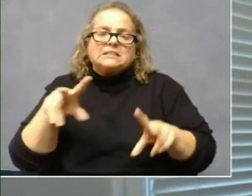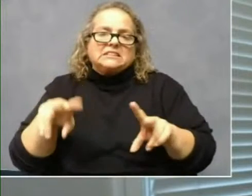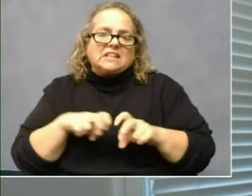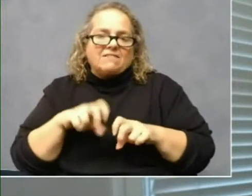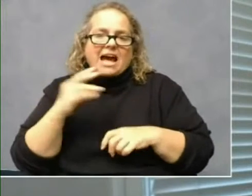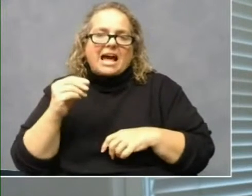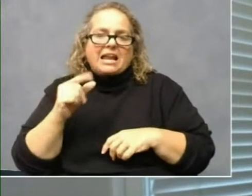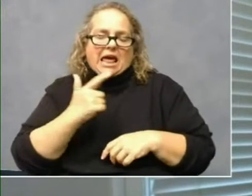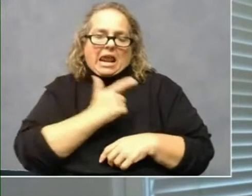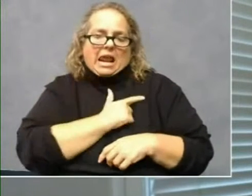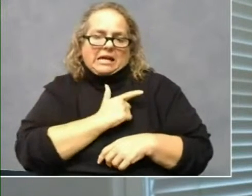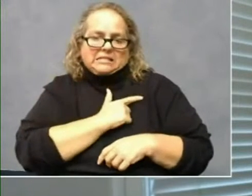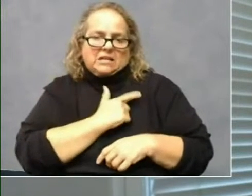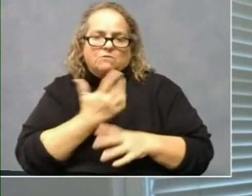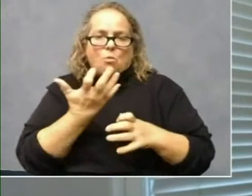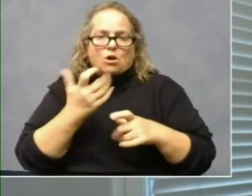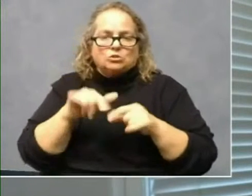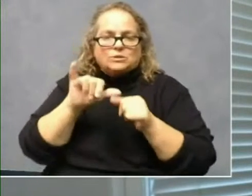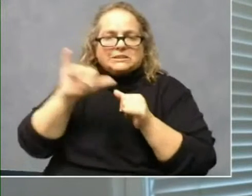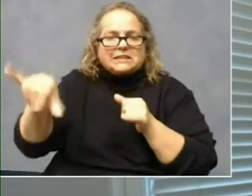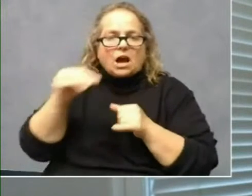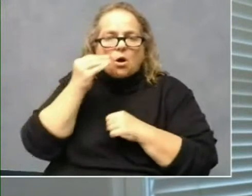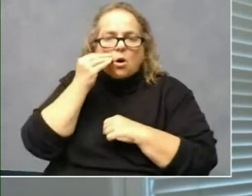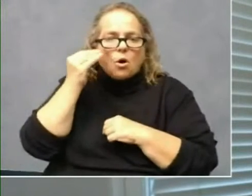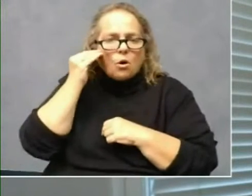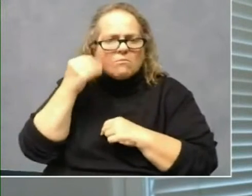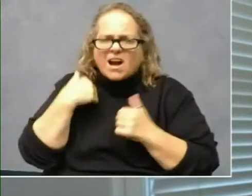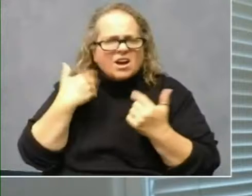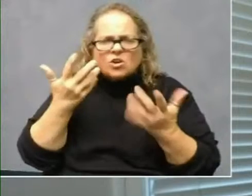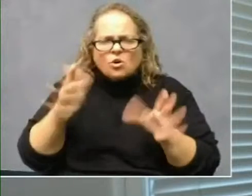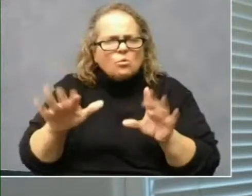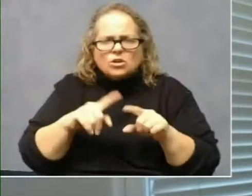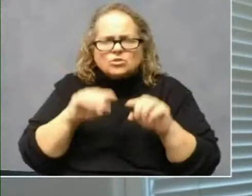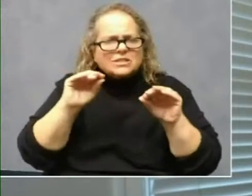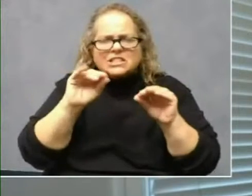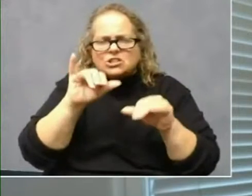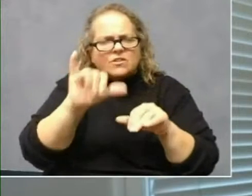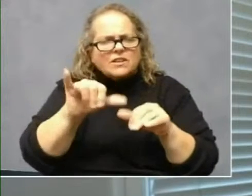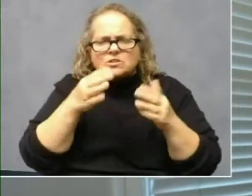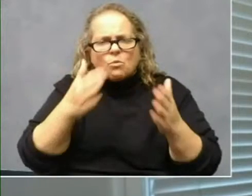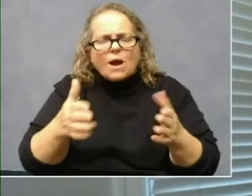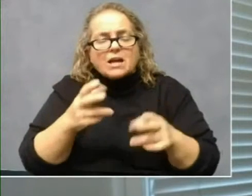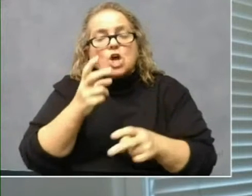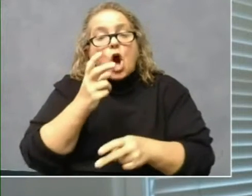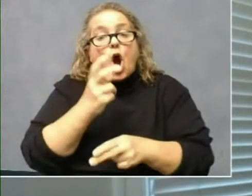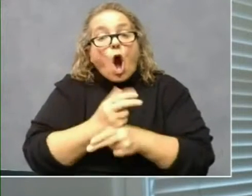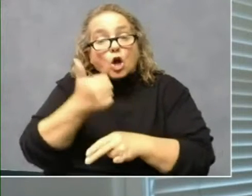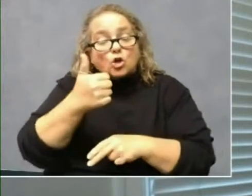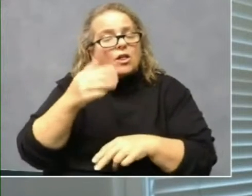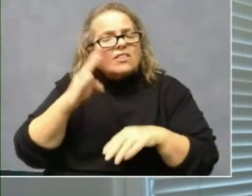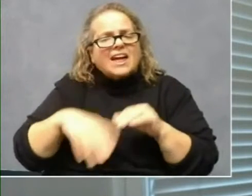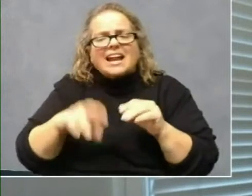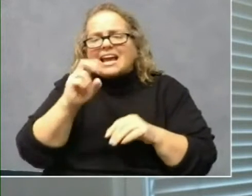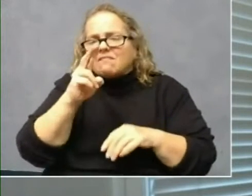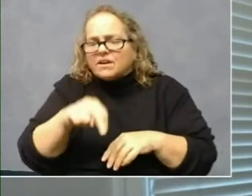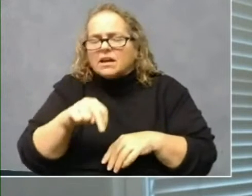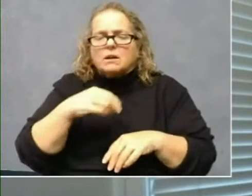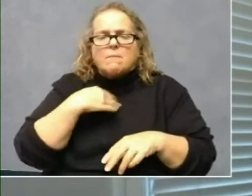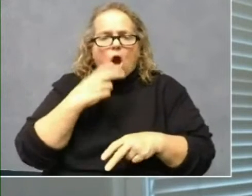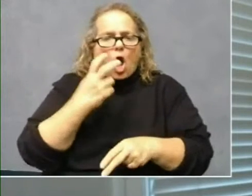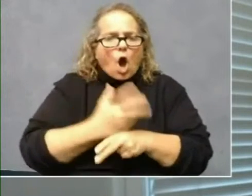want to be teaching this way. It's much harder than even my hardest days in the classroom with some of the most